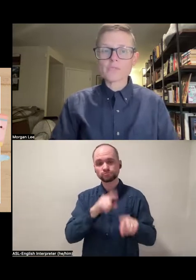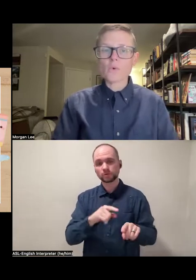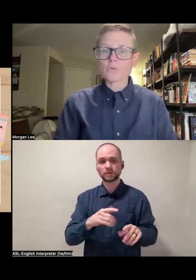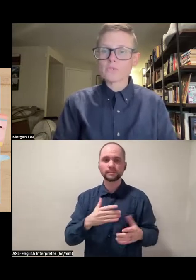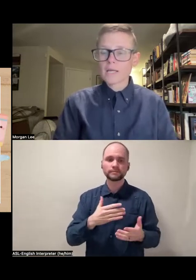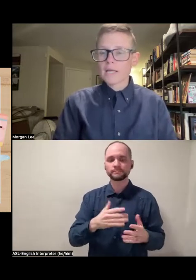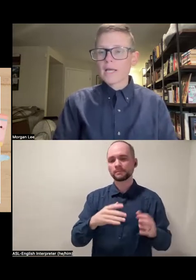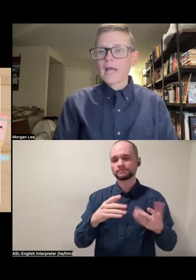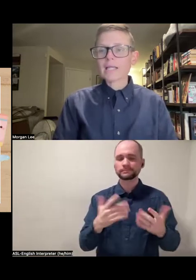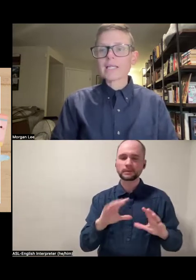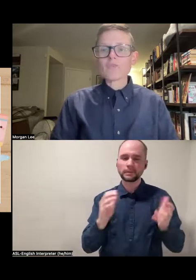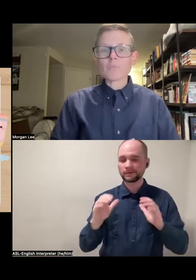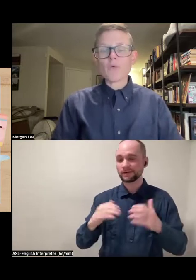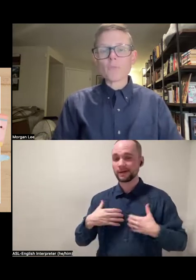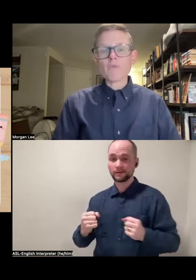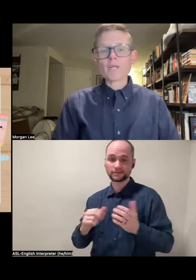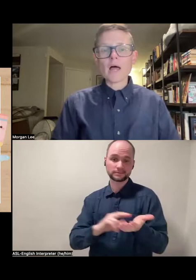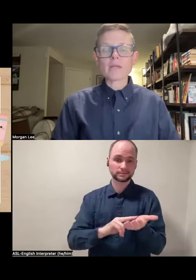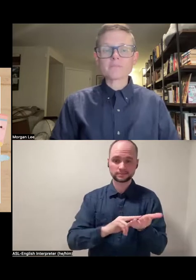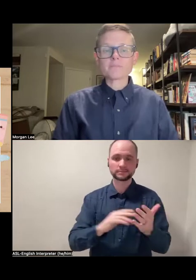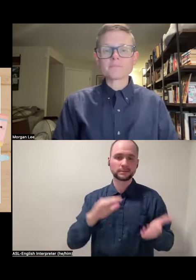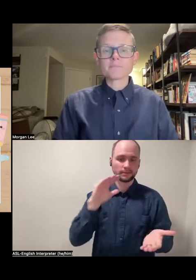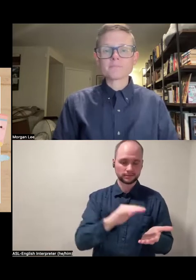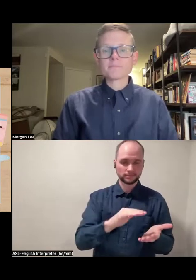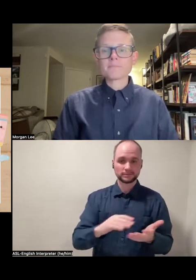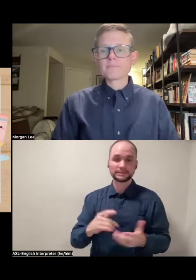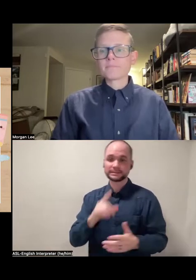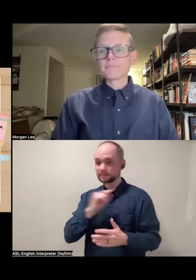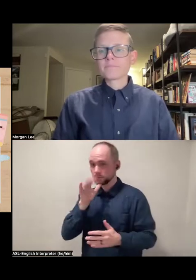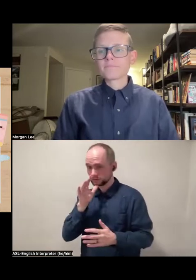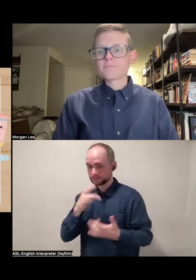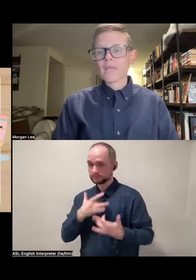mother households, and live below the poverty line.